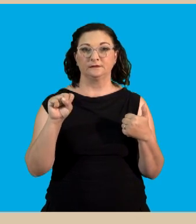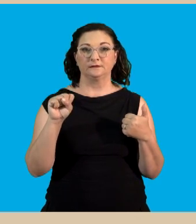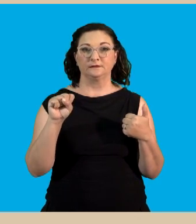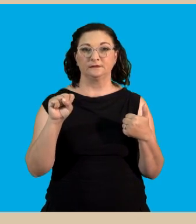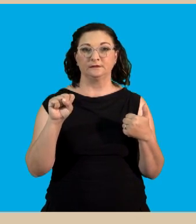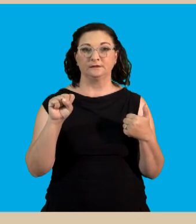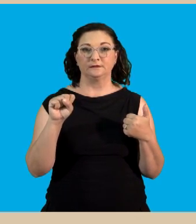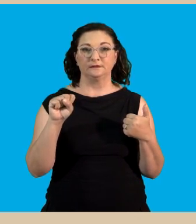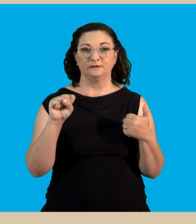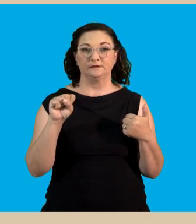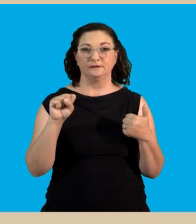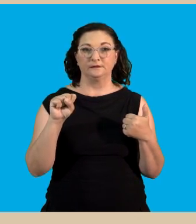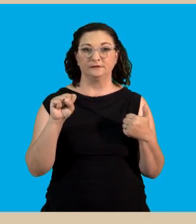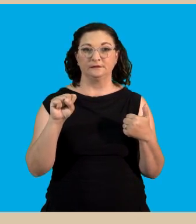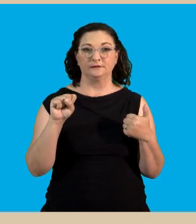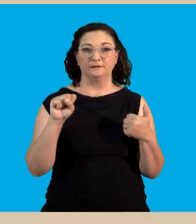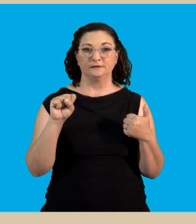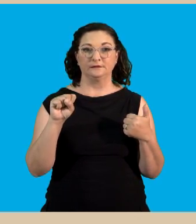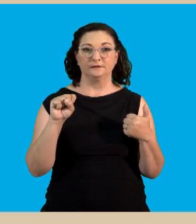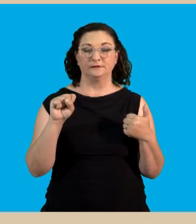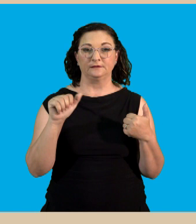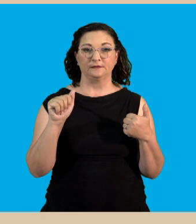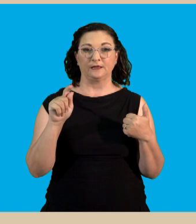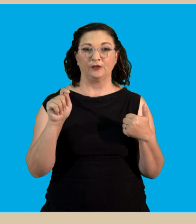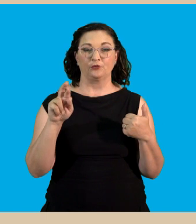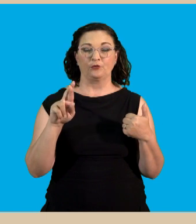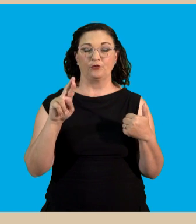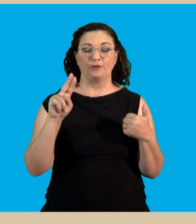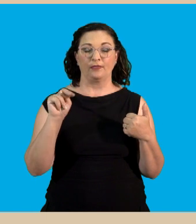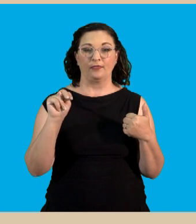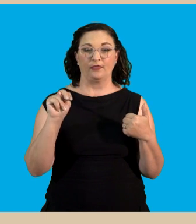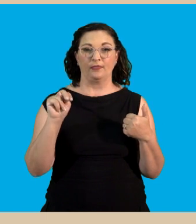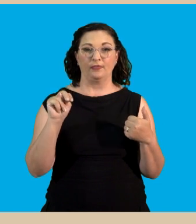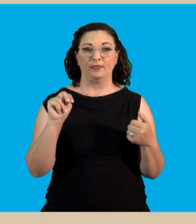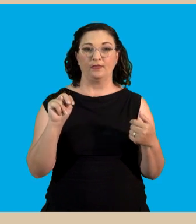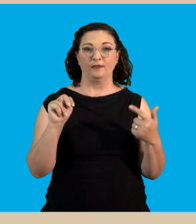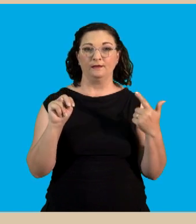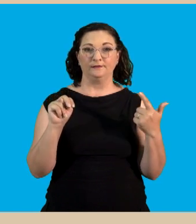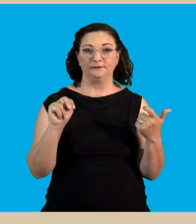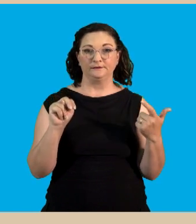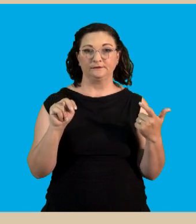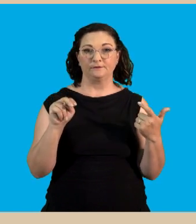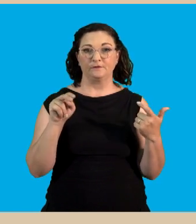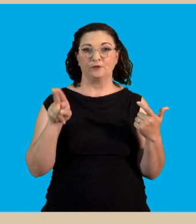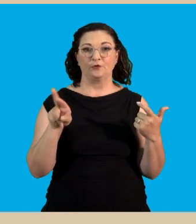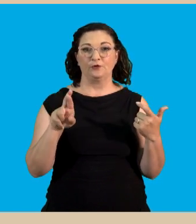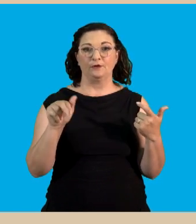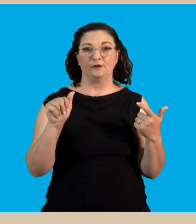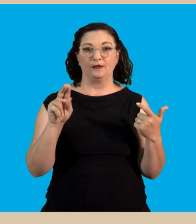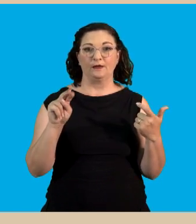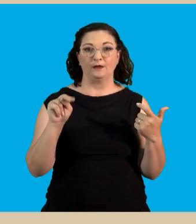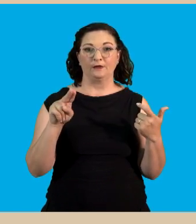for Saturn, okay, and then us, that U there would be for